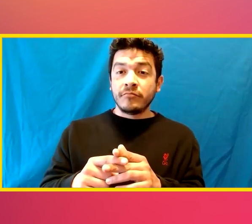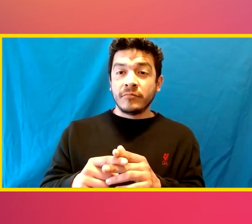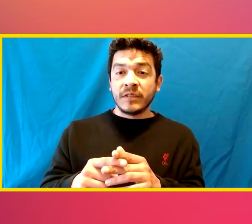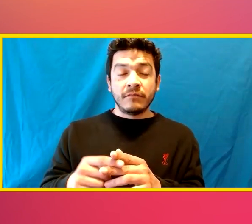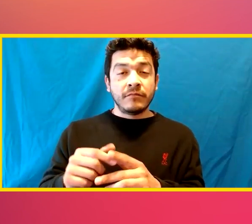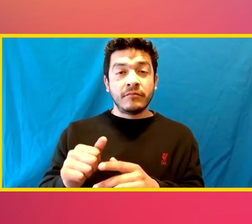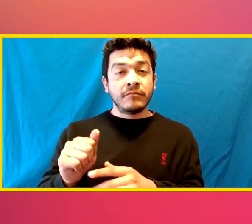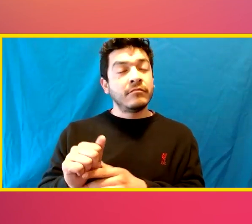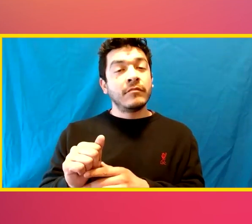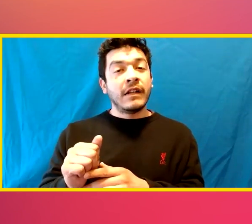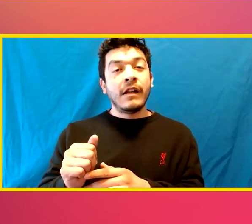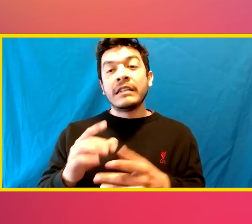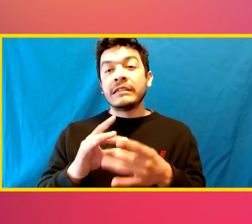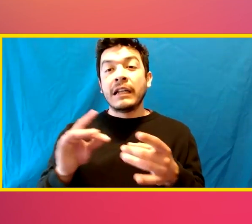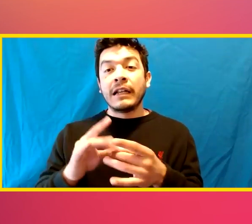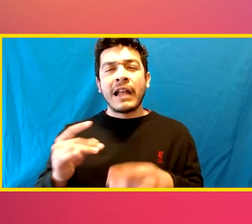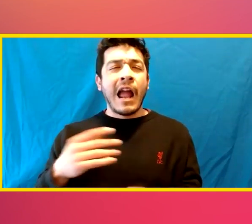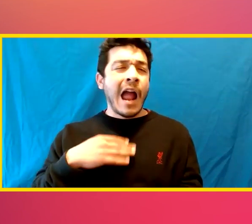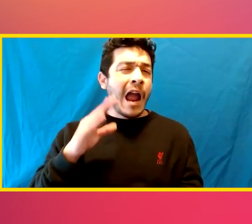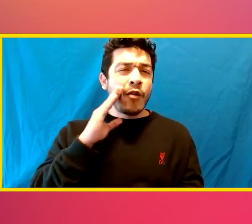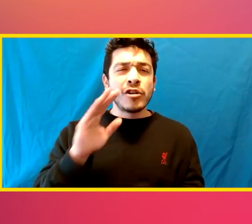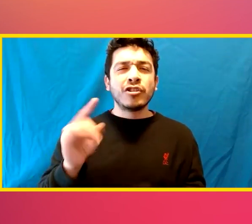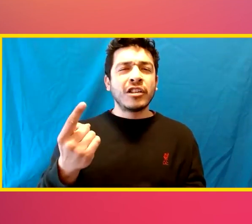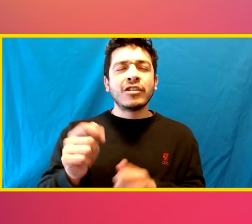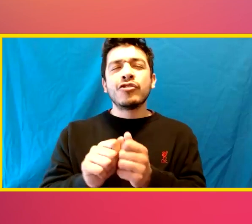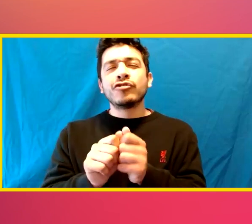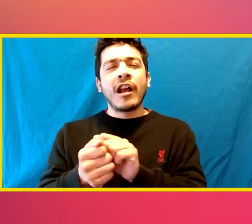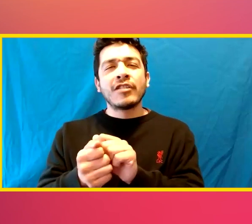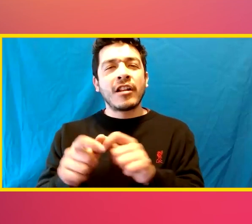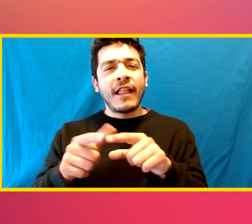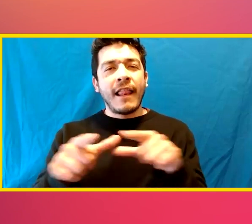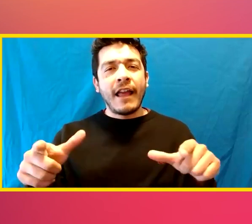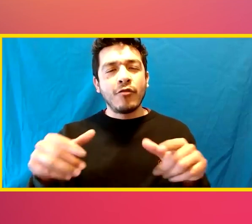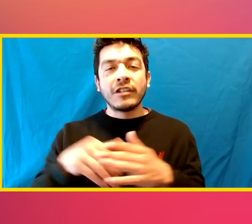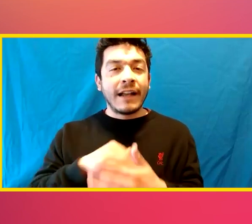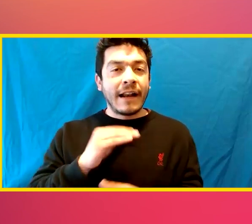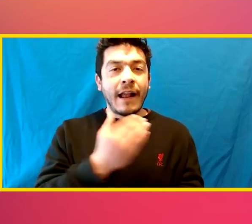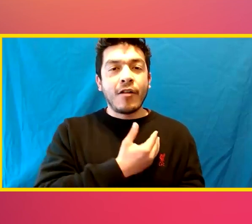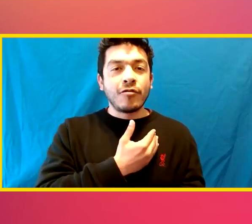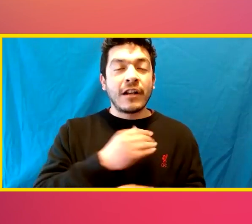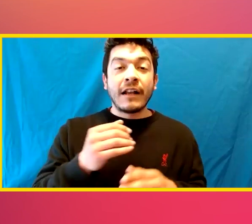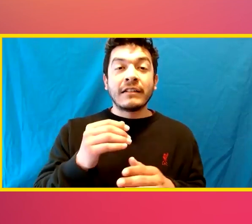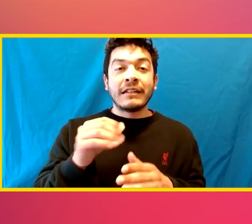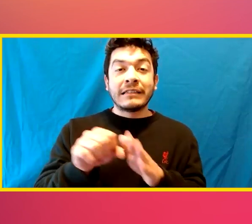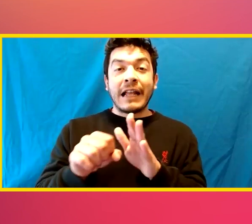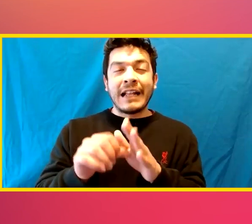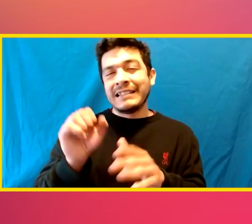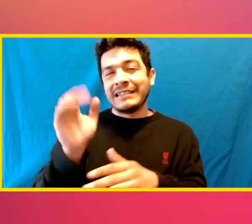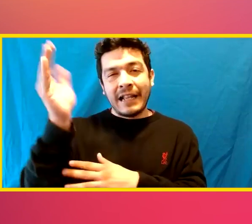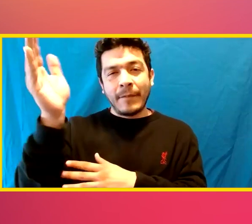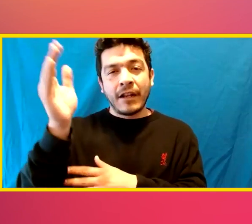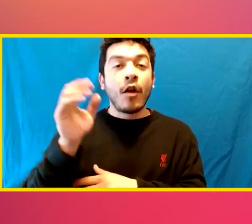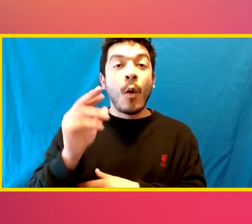acquiescing or, saying, oh, I'll just change the language in our statement. Oh, I'll